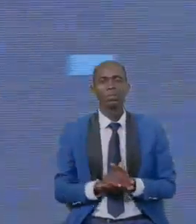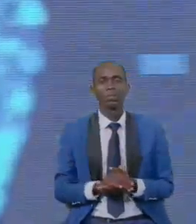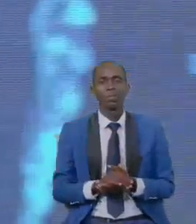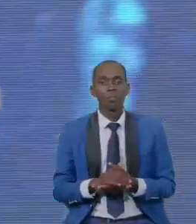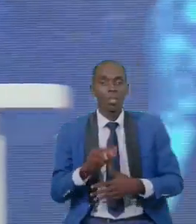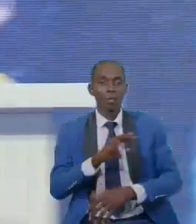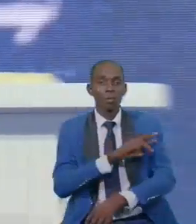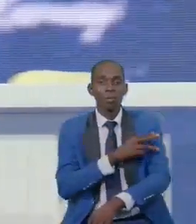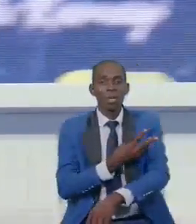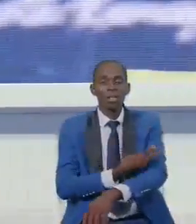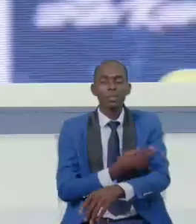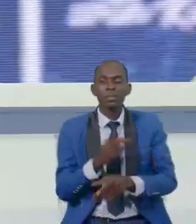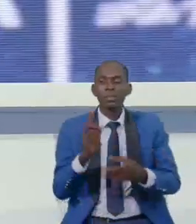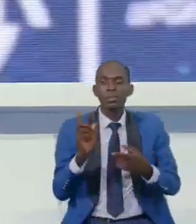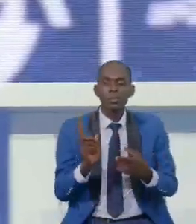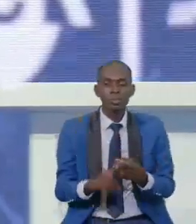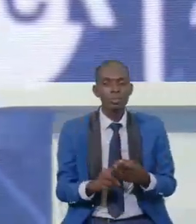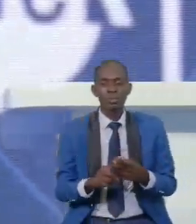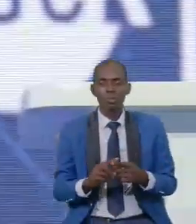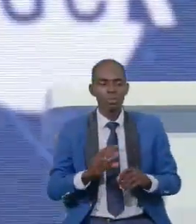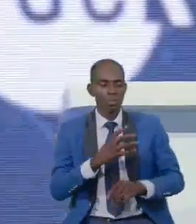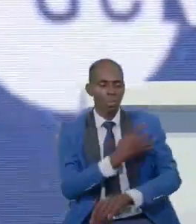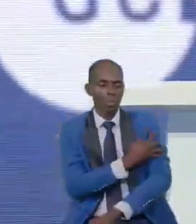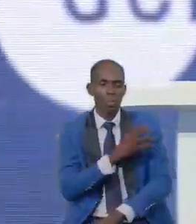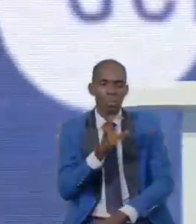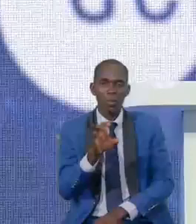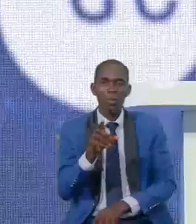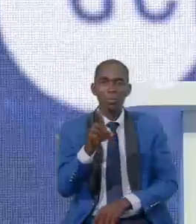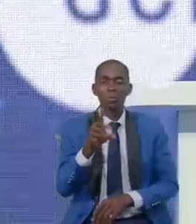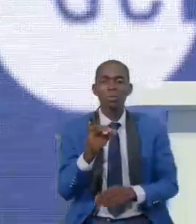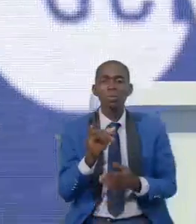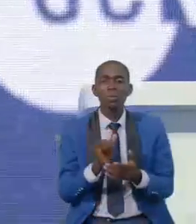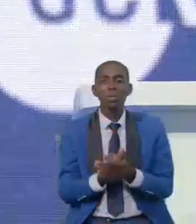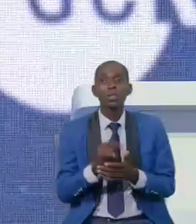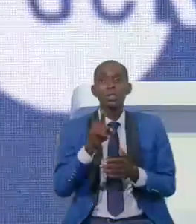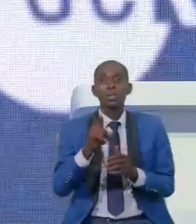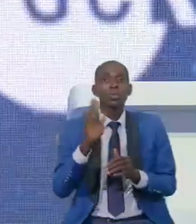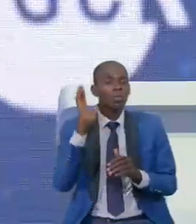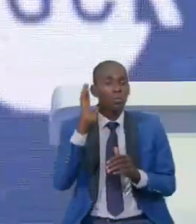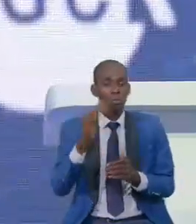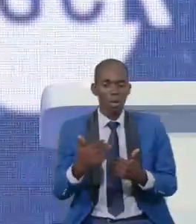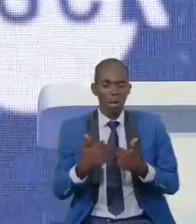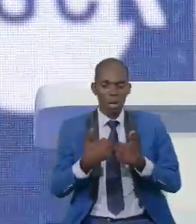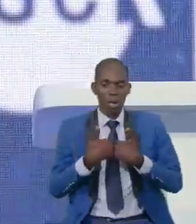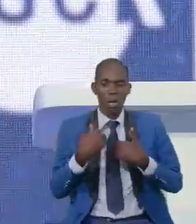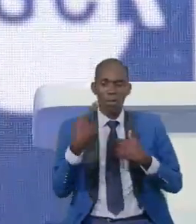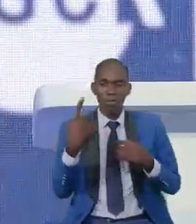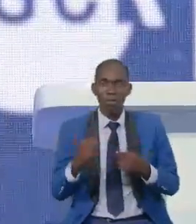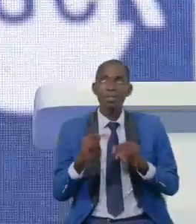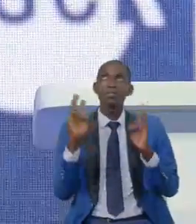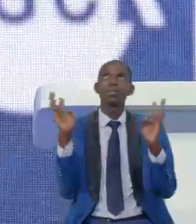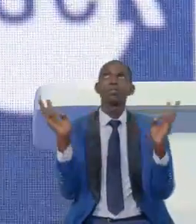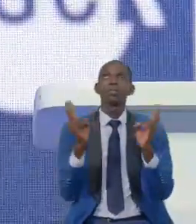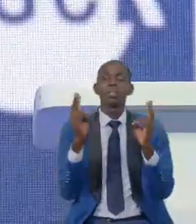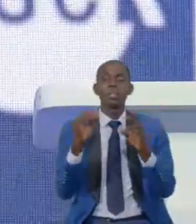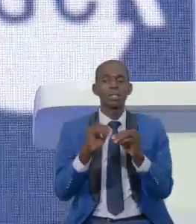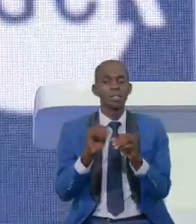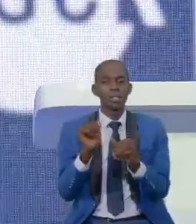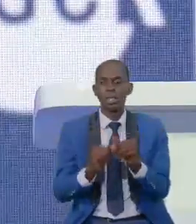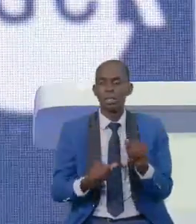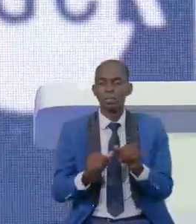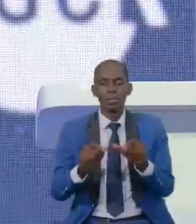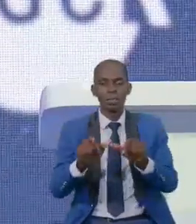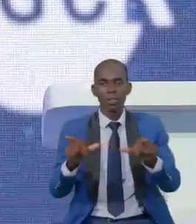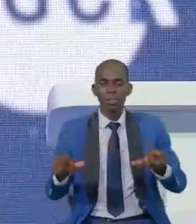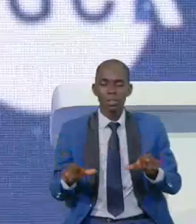mighty to empower you so that you will have the victory in every area of